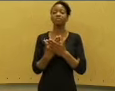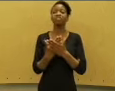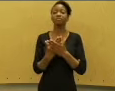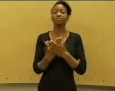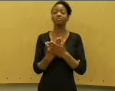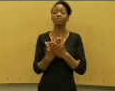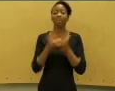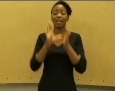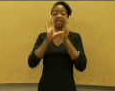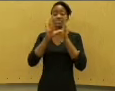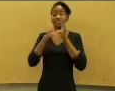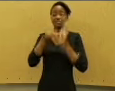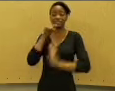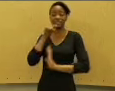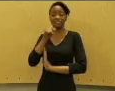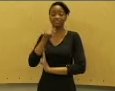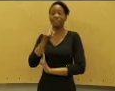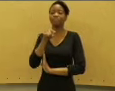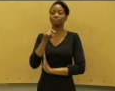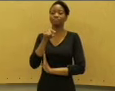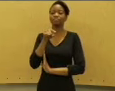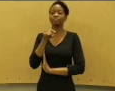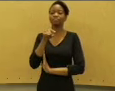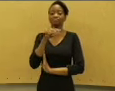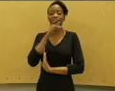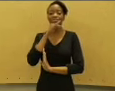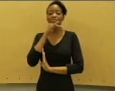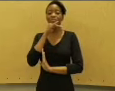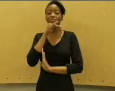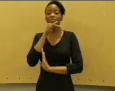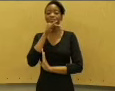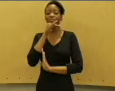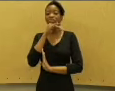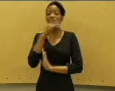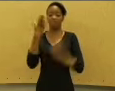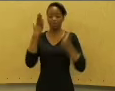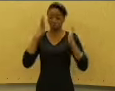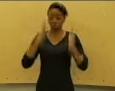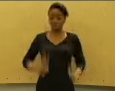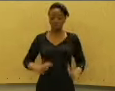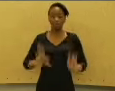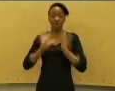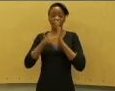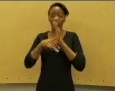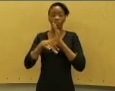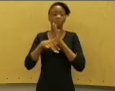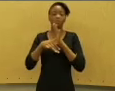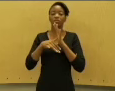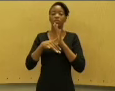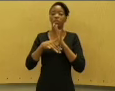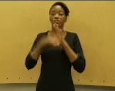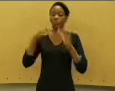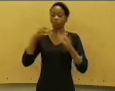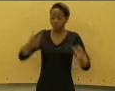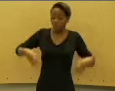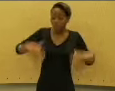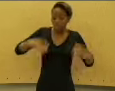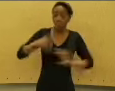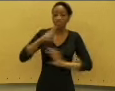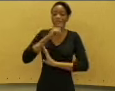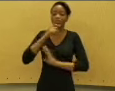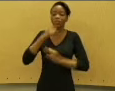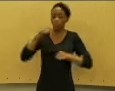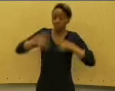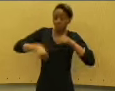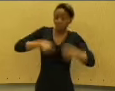about disabilities, oftentimes we're talking about visible disabilities. Look around you and ask yourself,